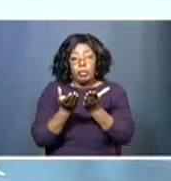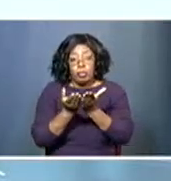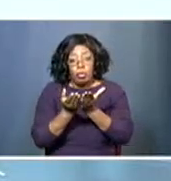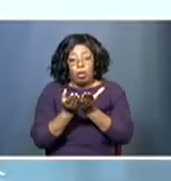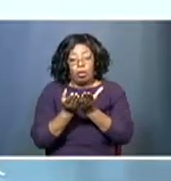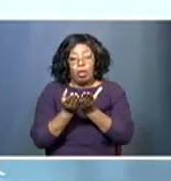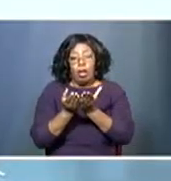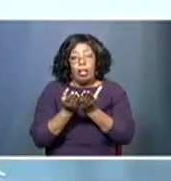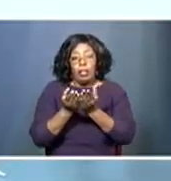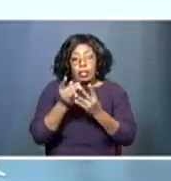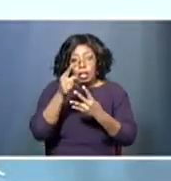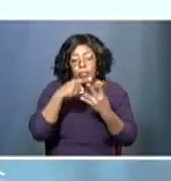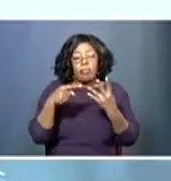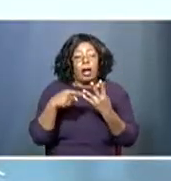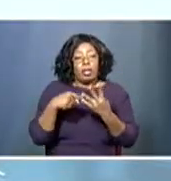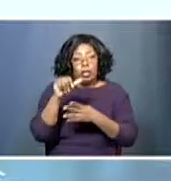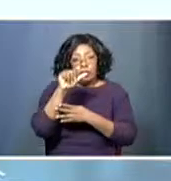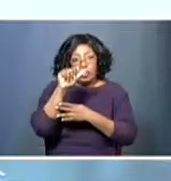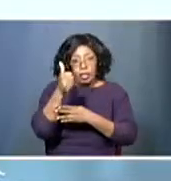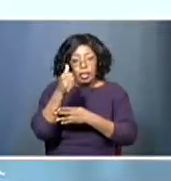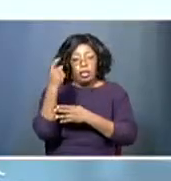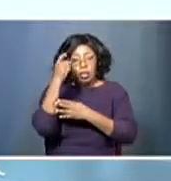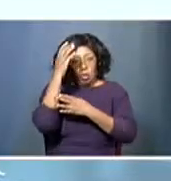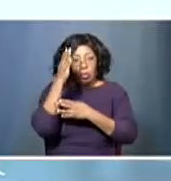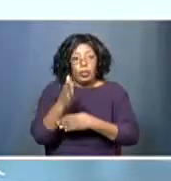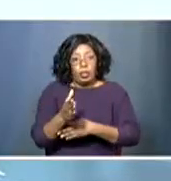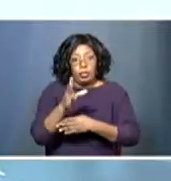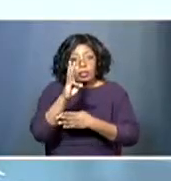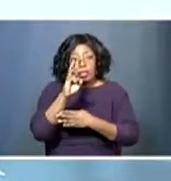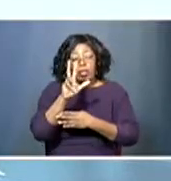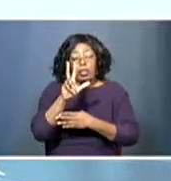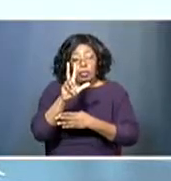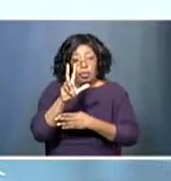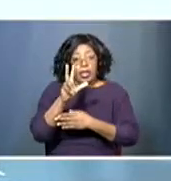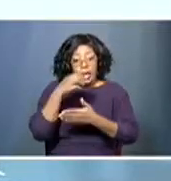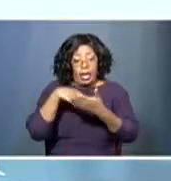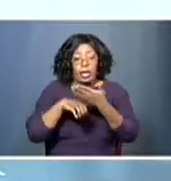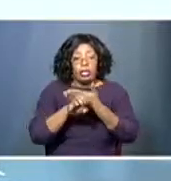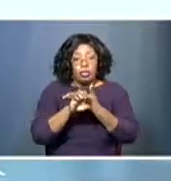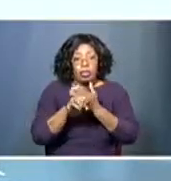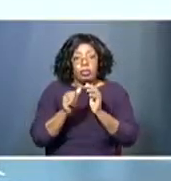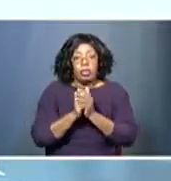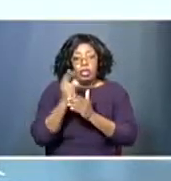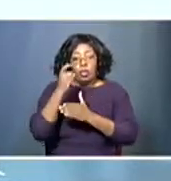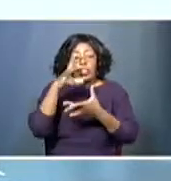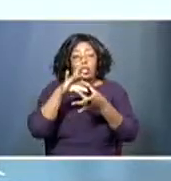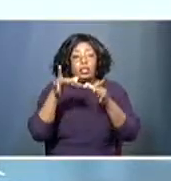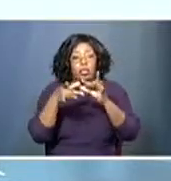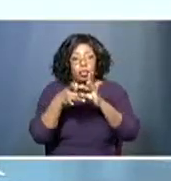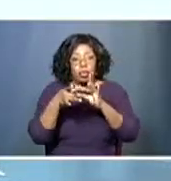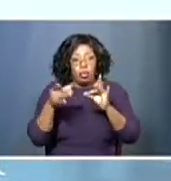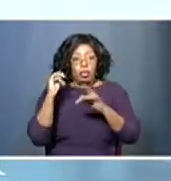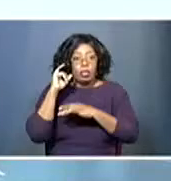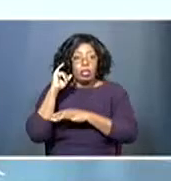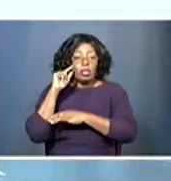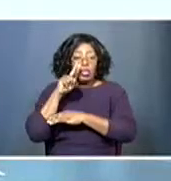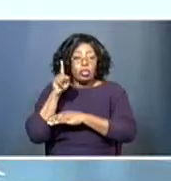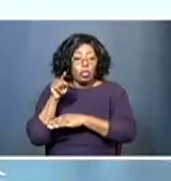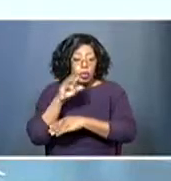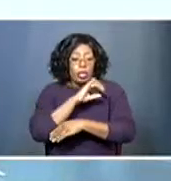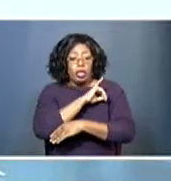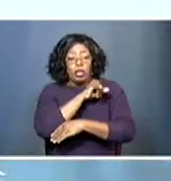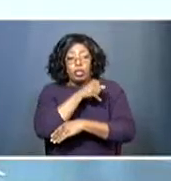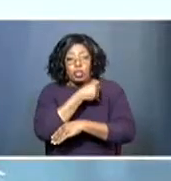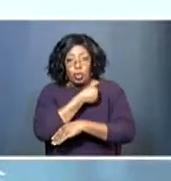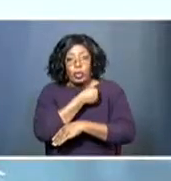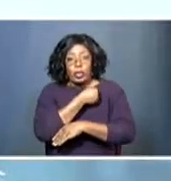winners chosen from 63 entrants. Thanks to the Rotary Club of South Ocean, the winning stories of Zoe Jordan of the Lyford Key